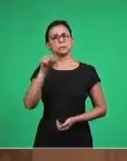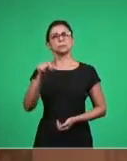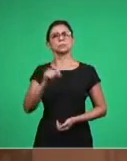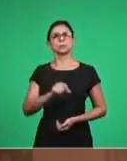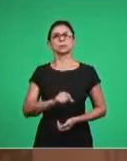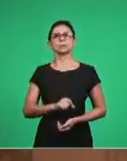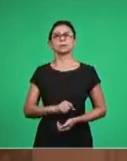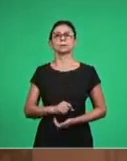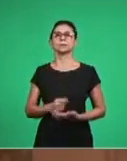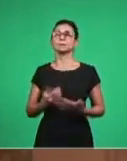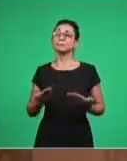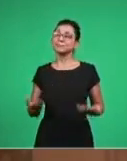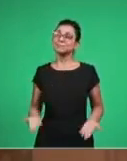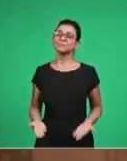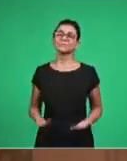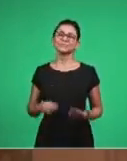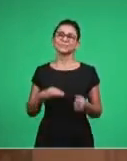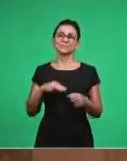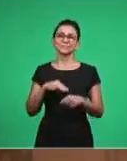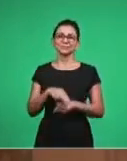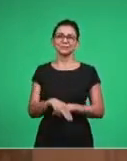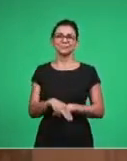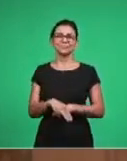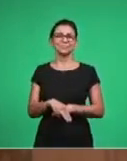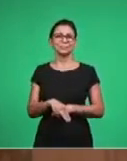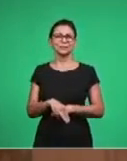have to seek the Lord.